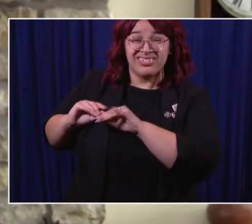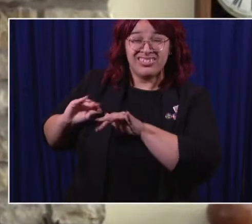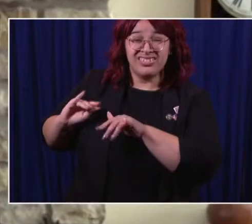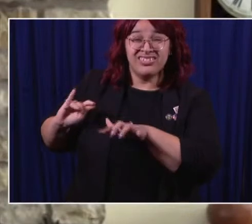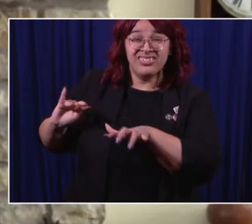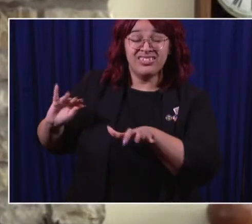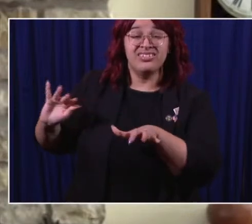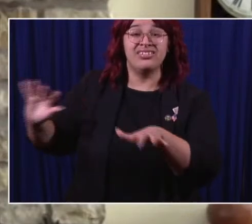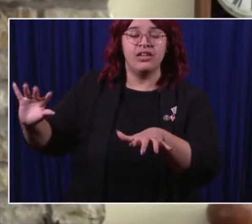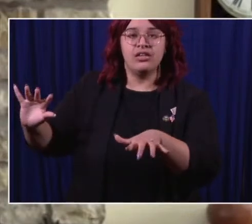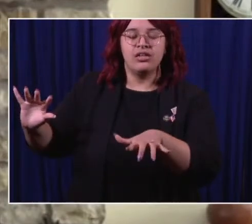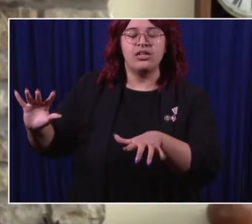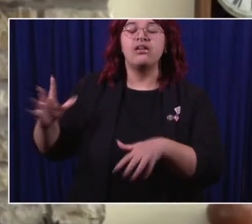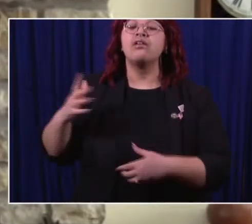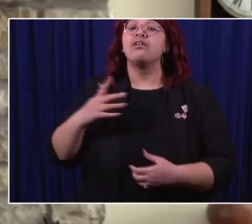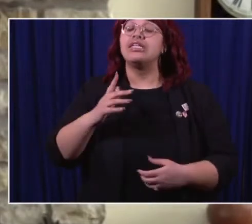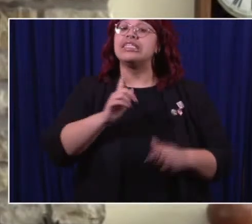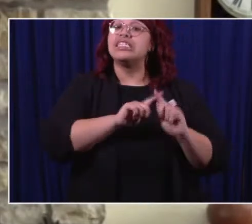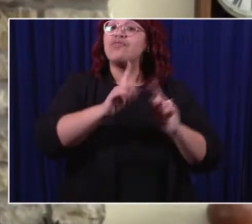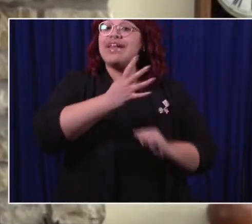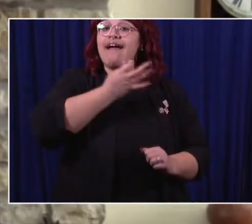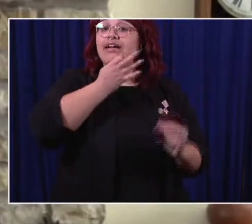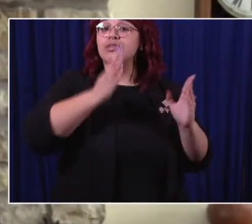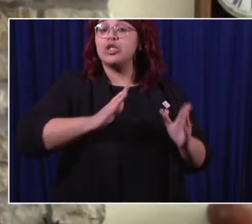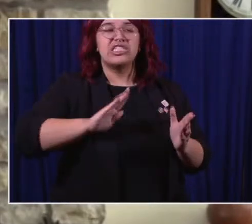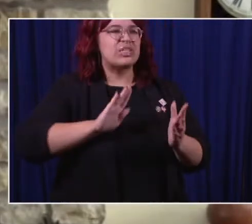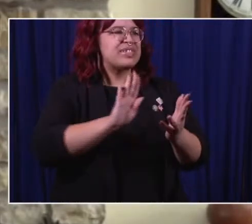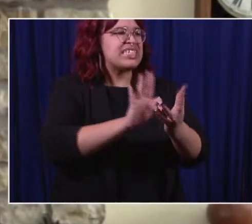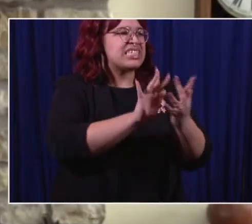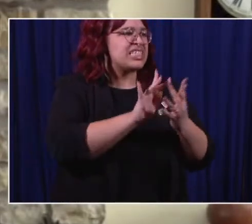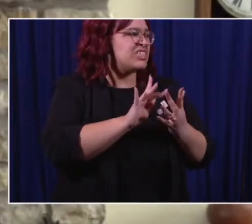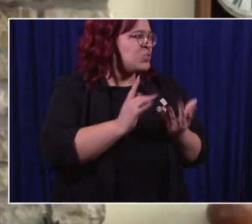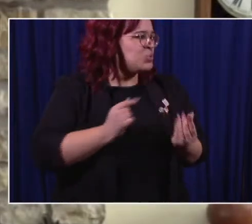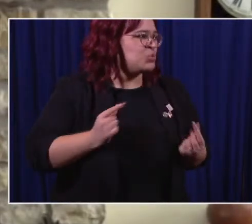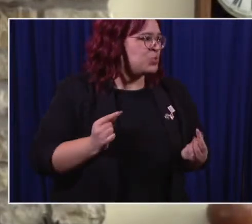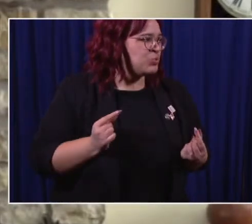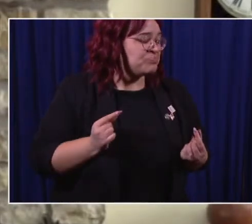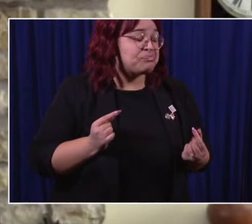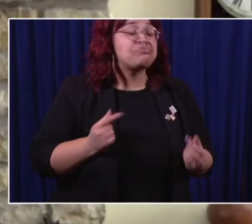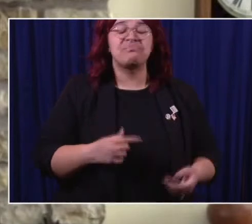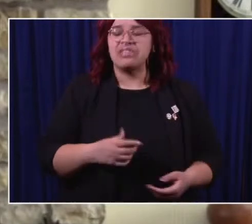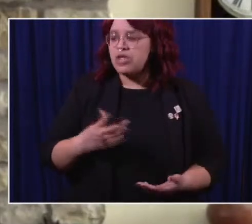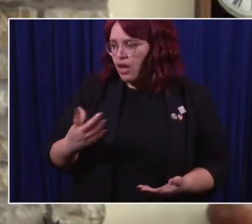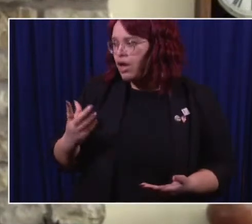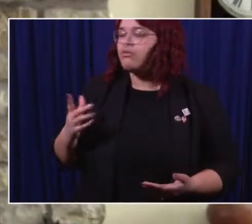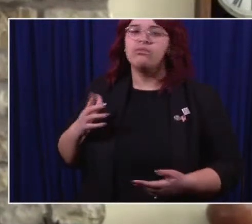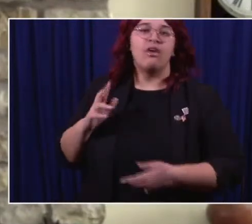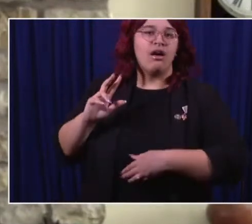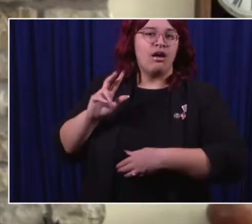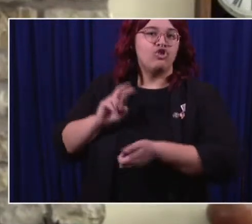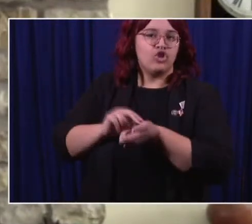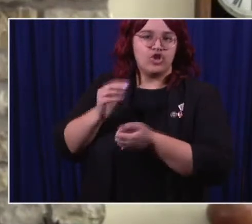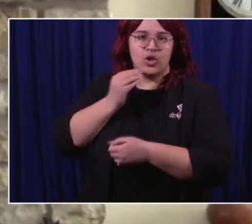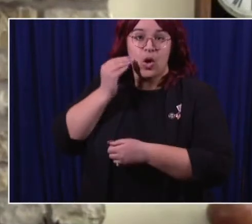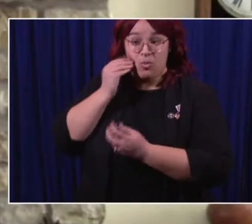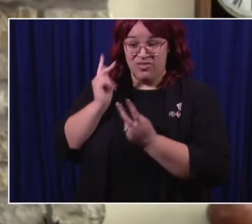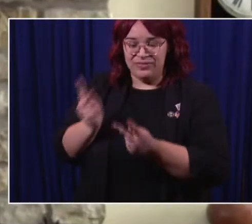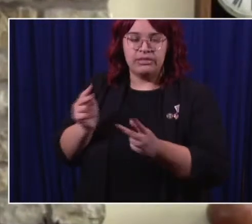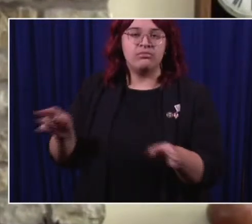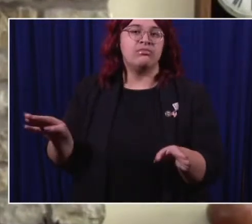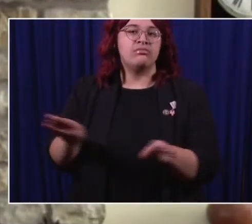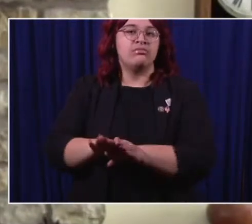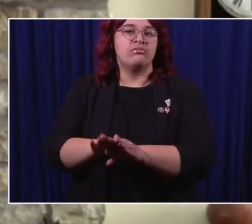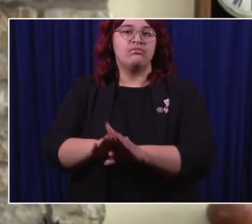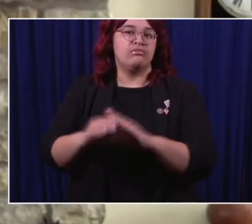talked to recommended shutting off visitation at nursing homes. We did that. I think every other state did